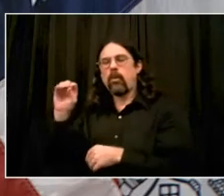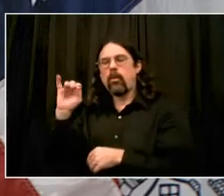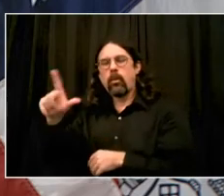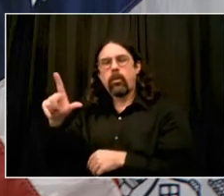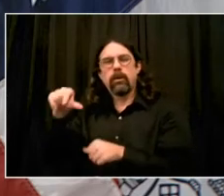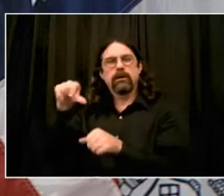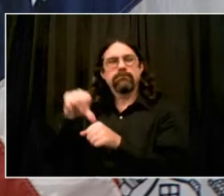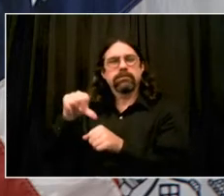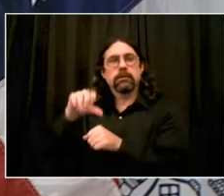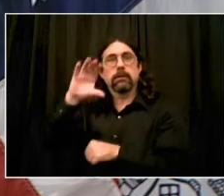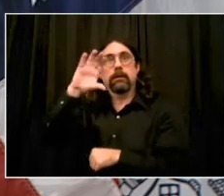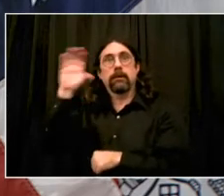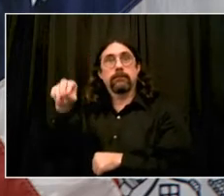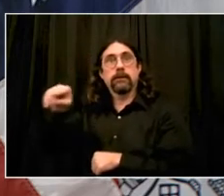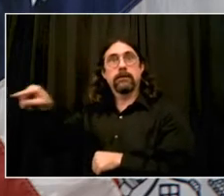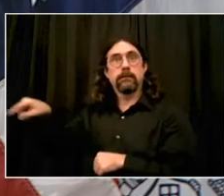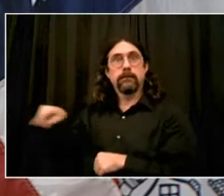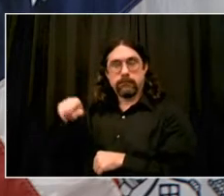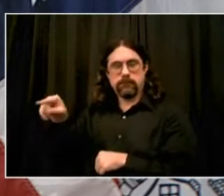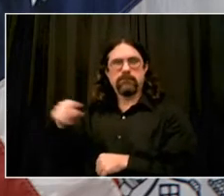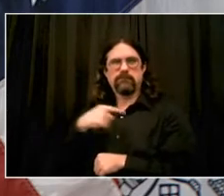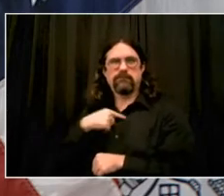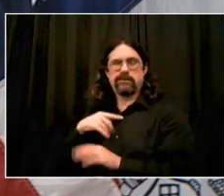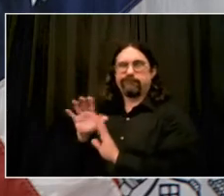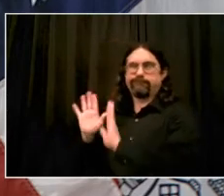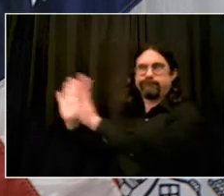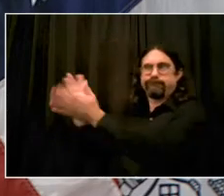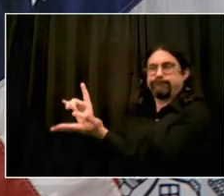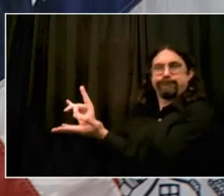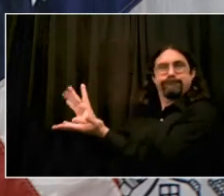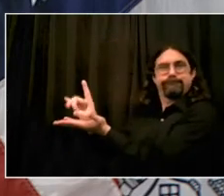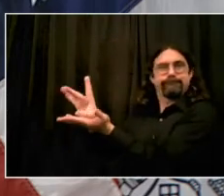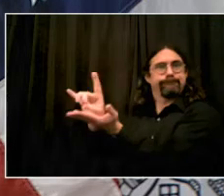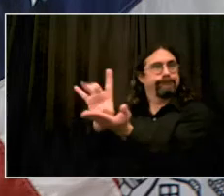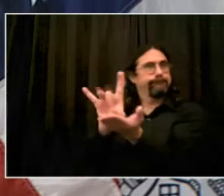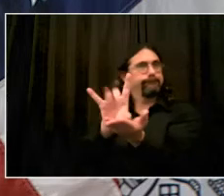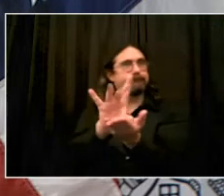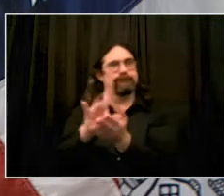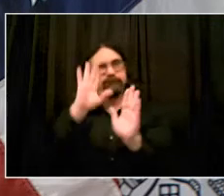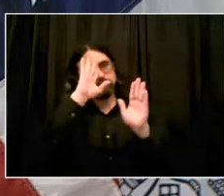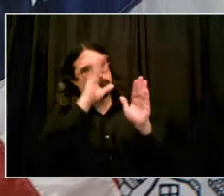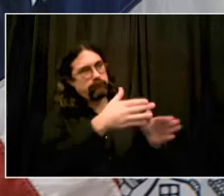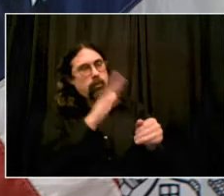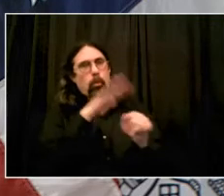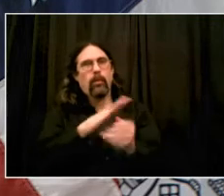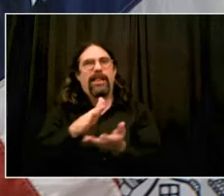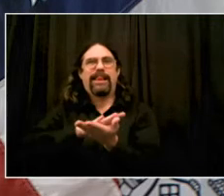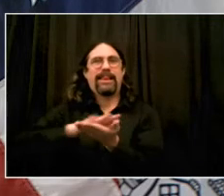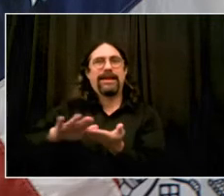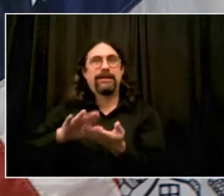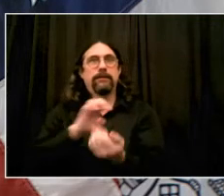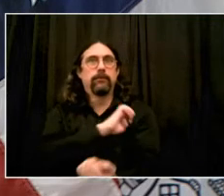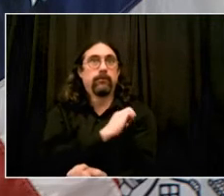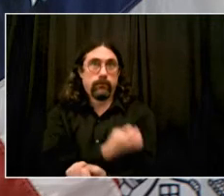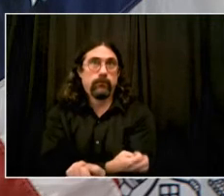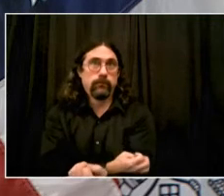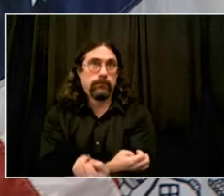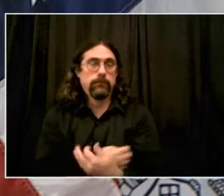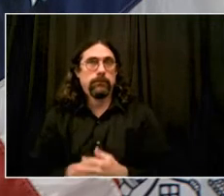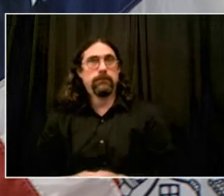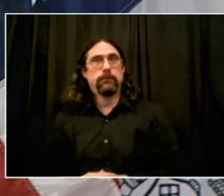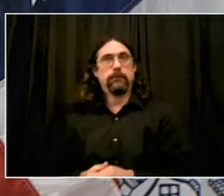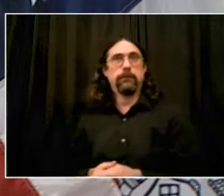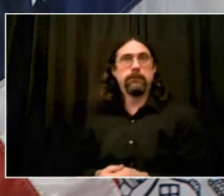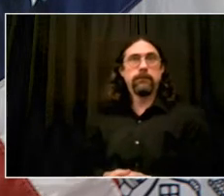is affected by intangibles or things we can't predict, like weather, that sometimes require more energy expenditure. But I'm